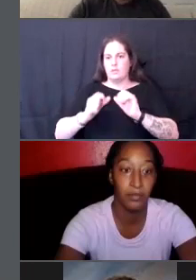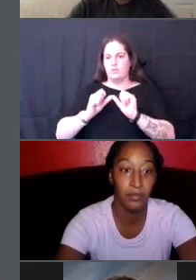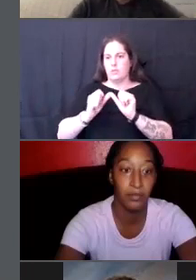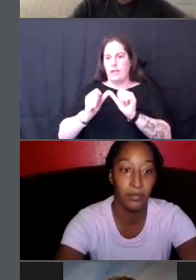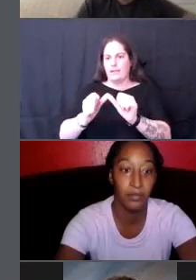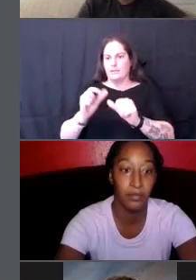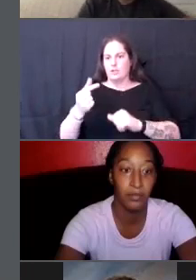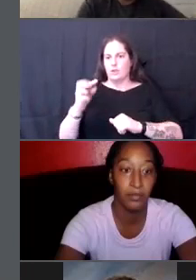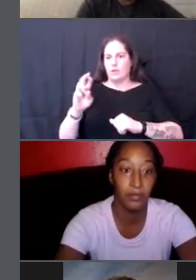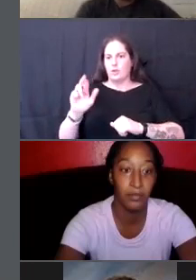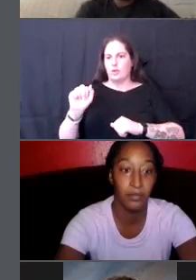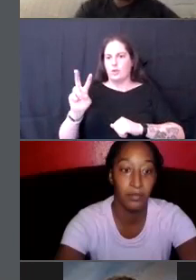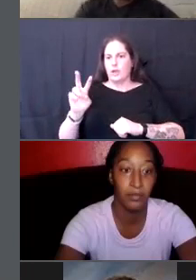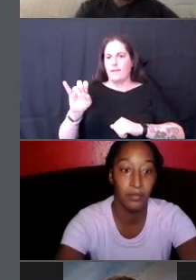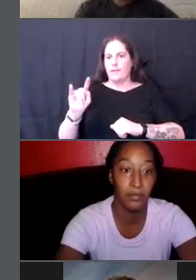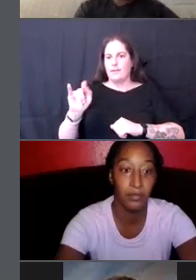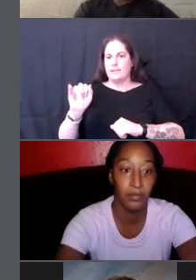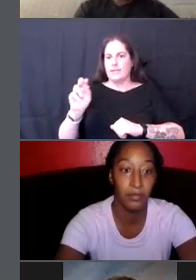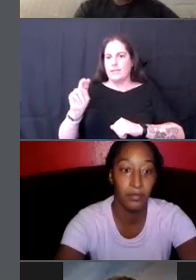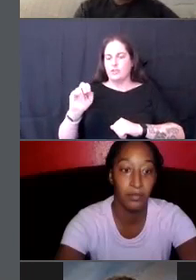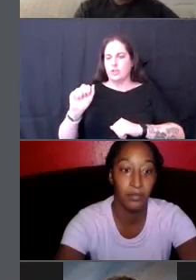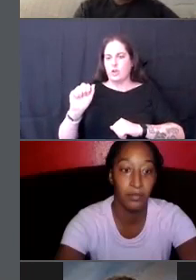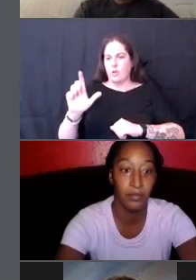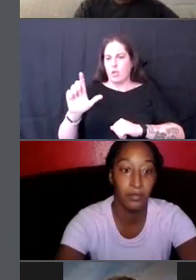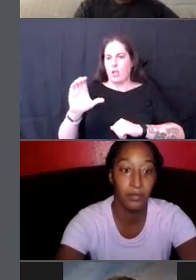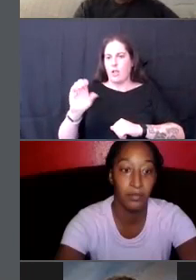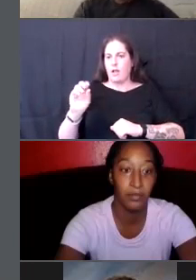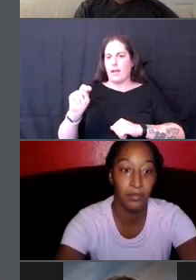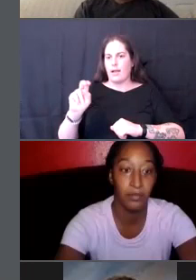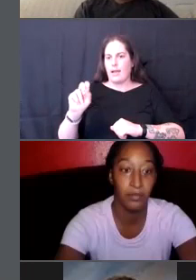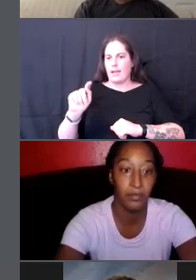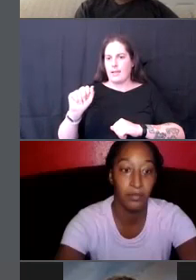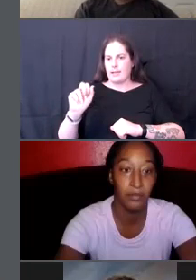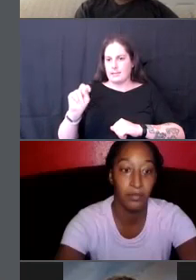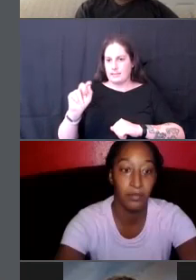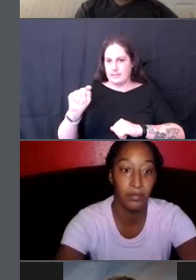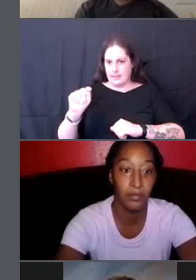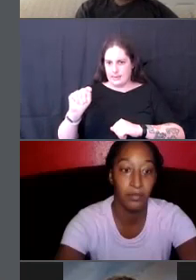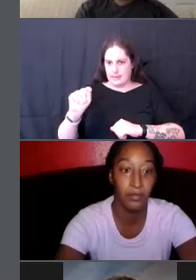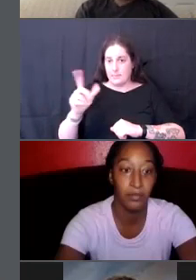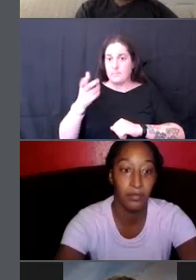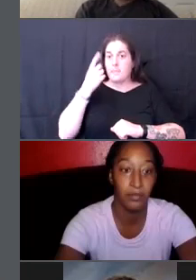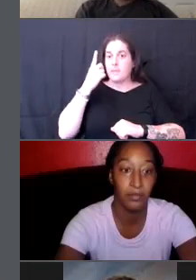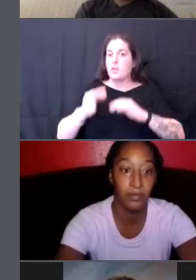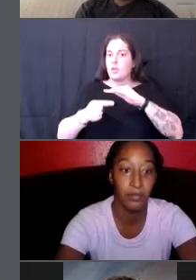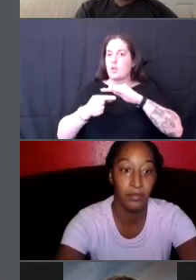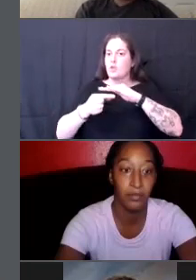Now, I mentioned to you on Monday that gravity